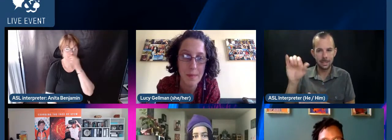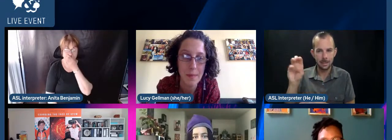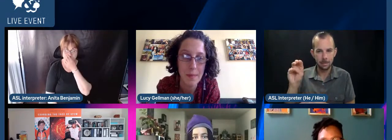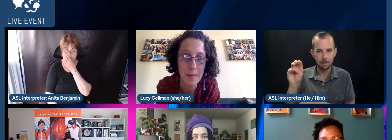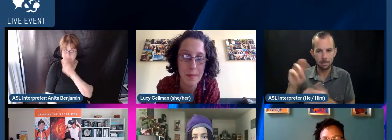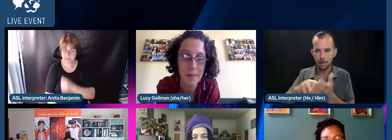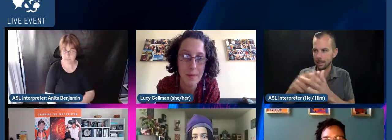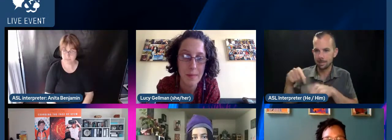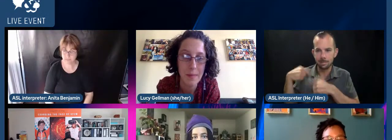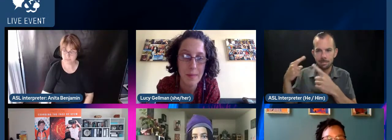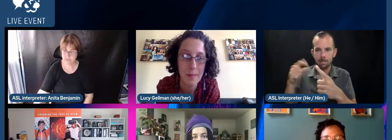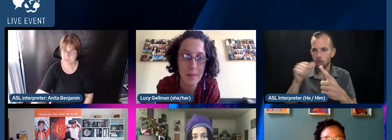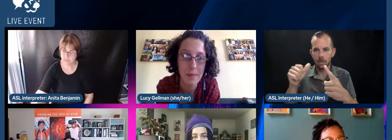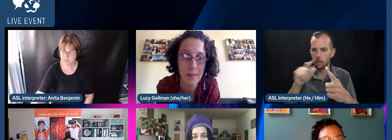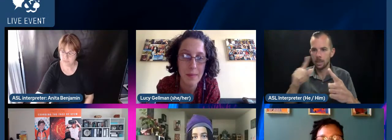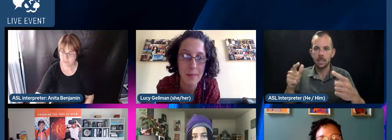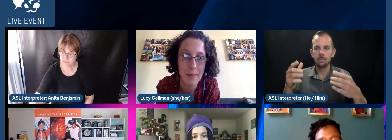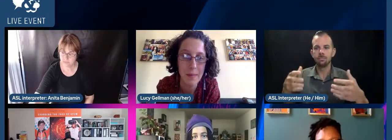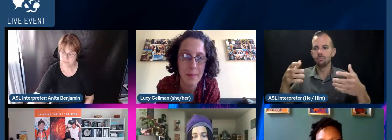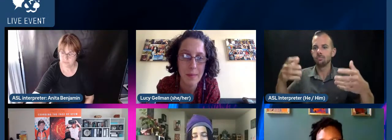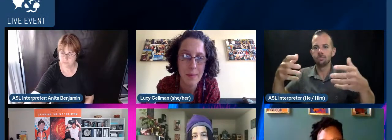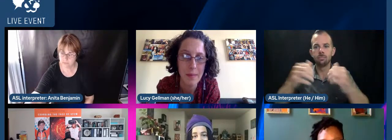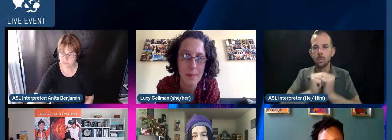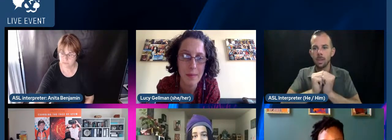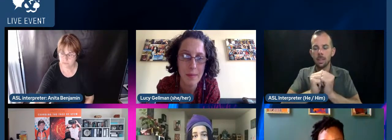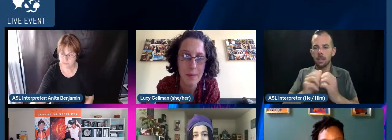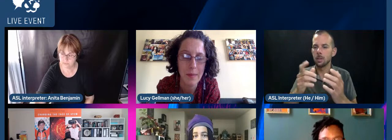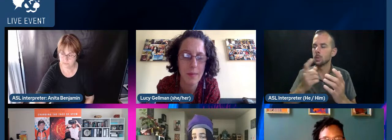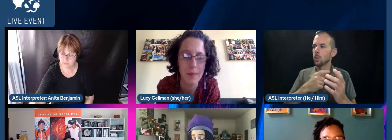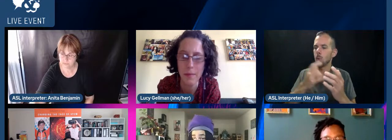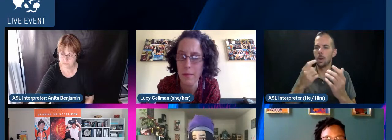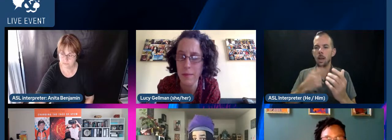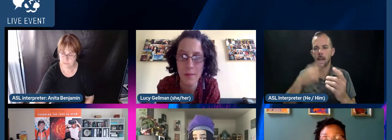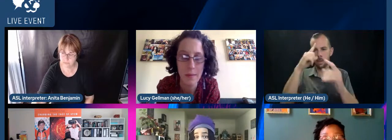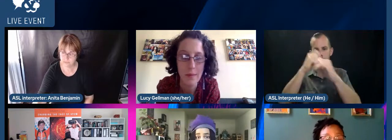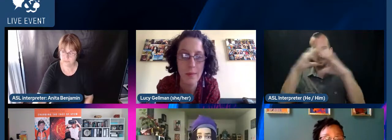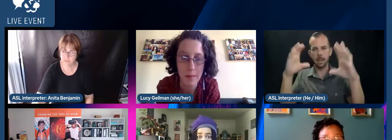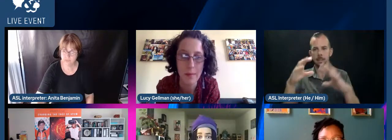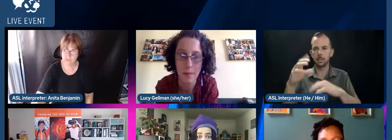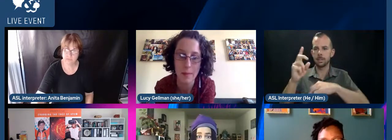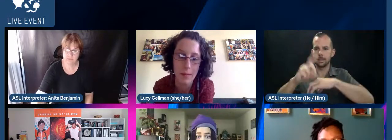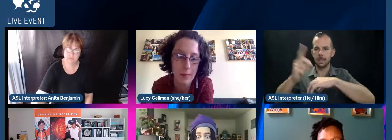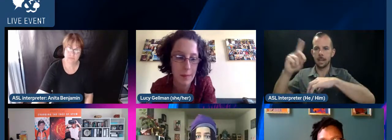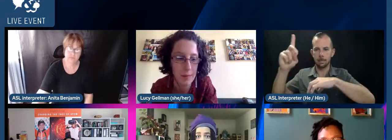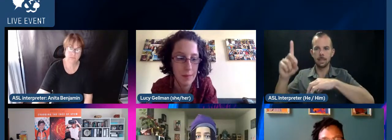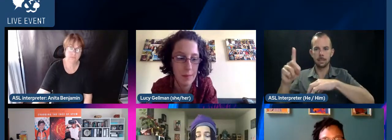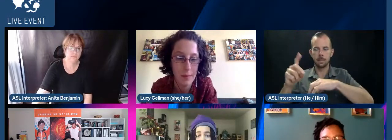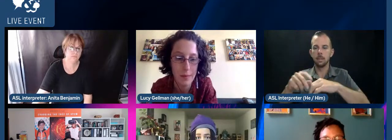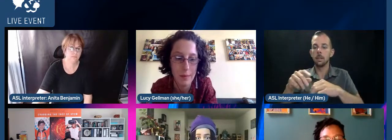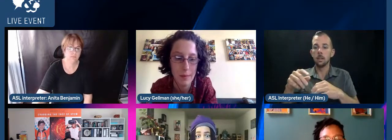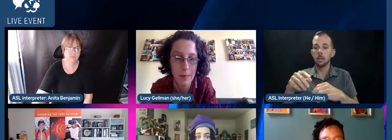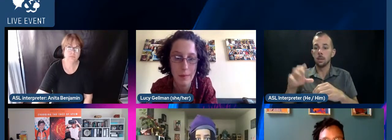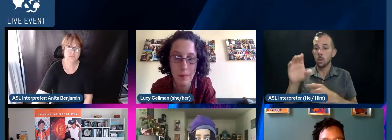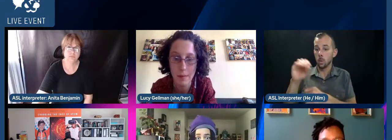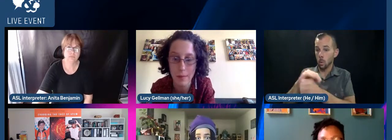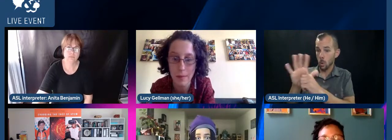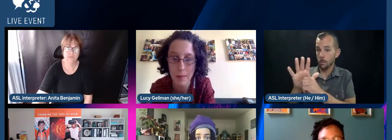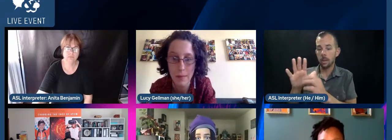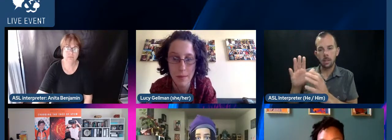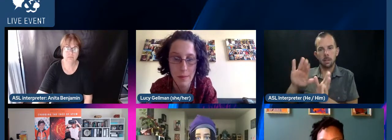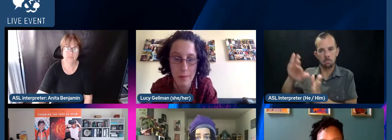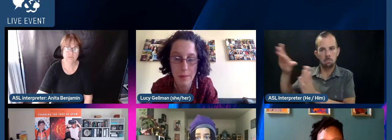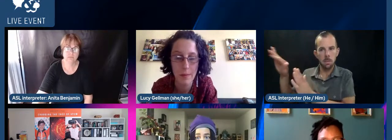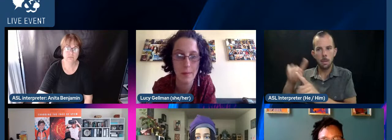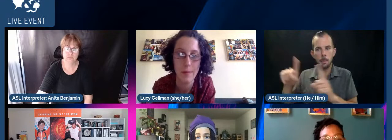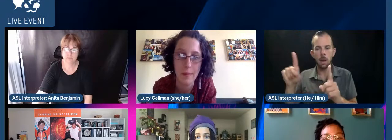example of a diamond, right? Like COVID was a mass disabling event. When we think about like even something like diamond mines, right? Like that is a disabling, those